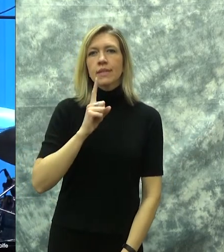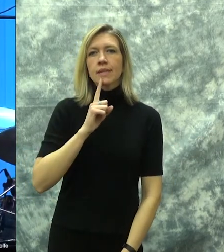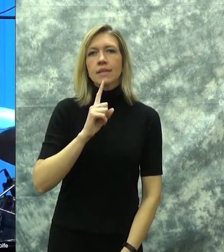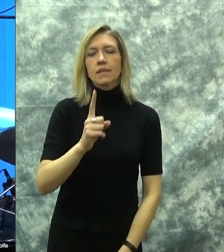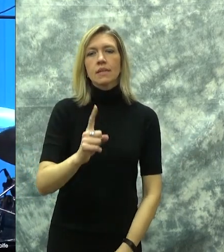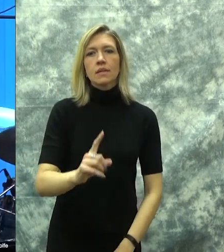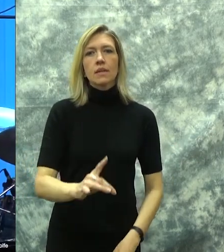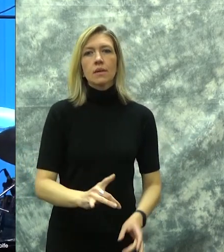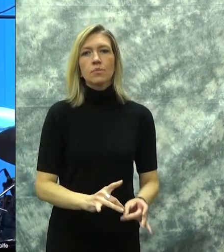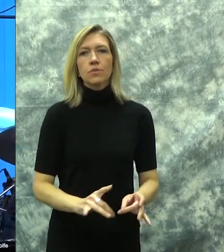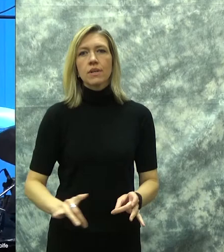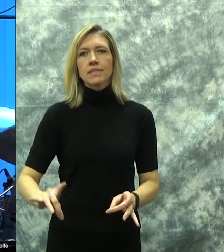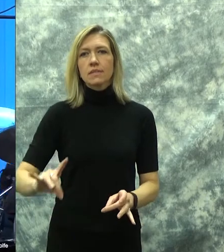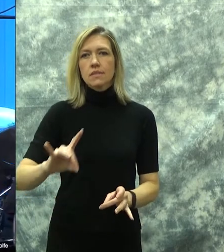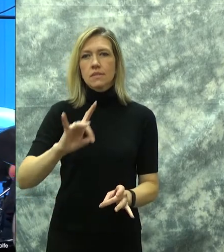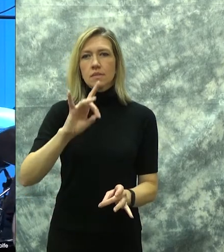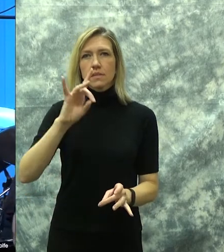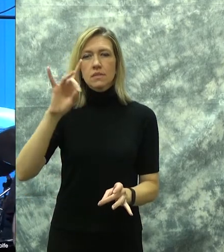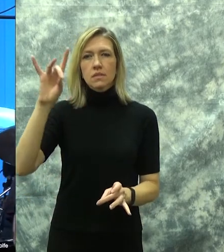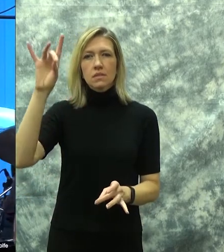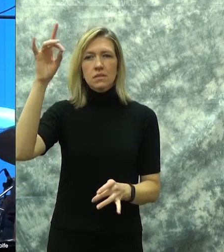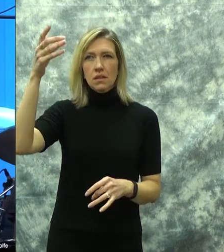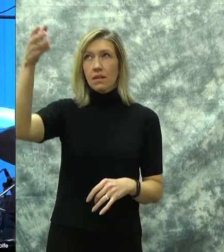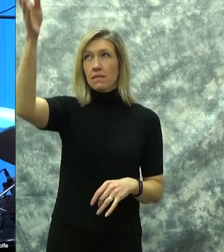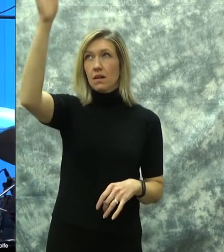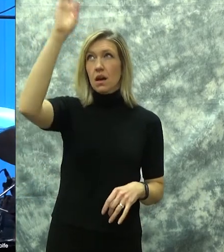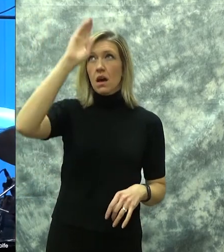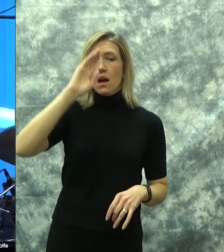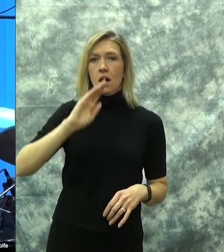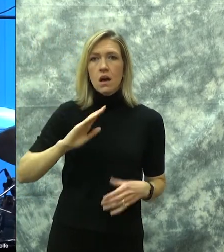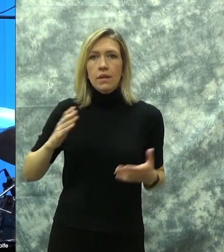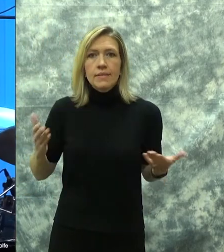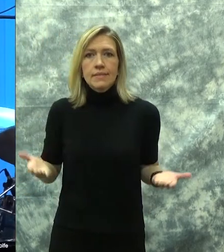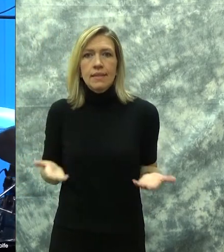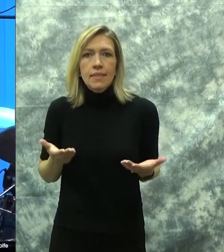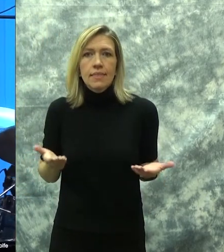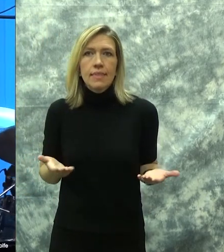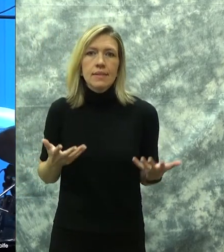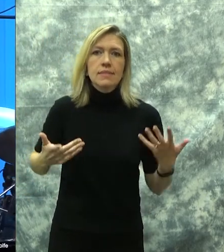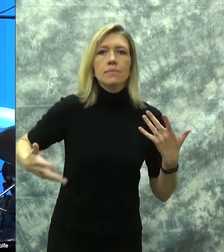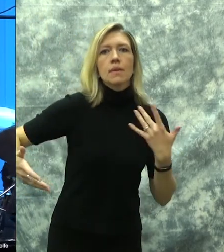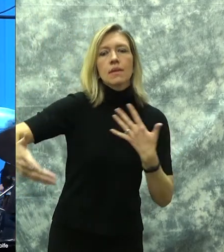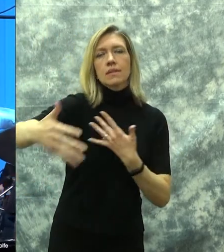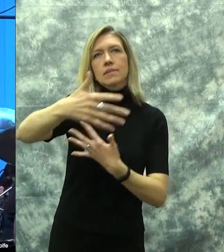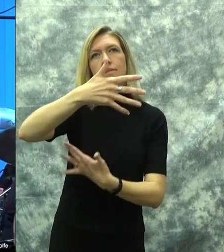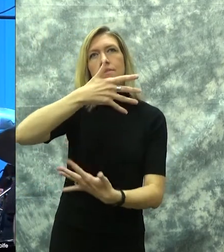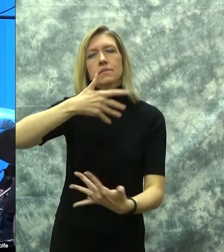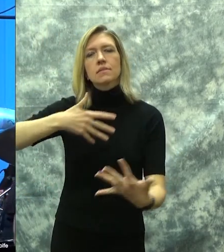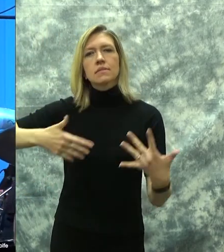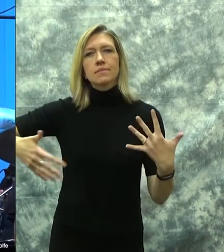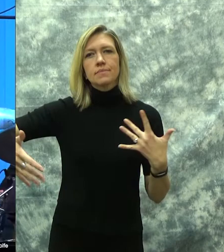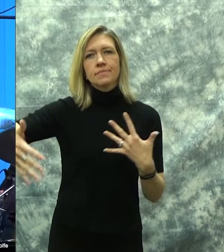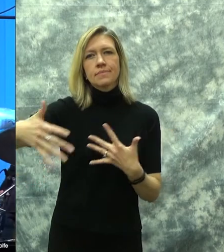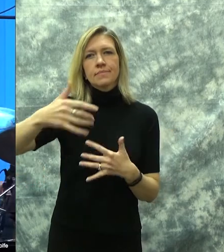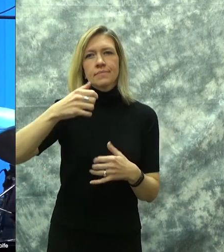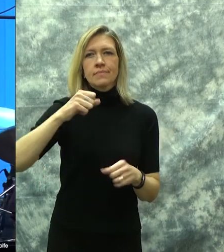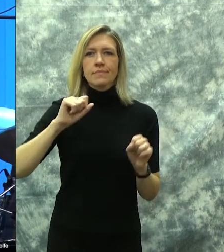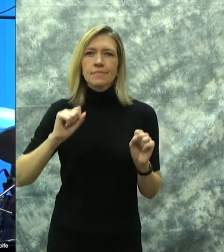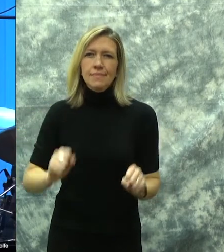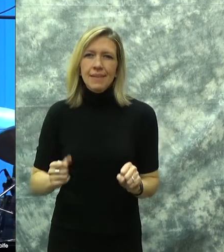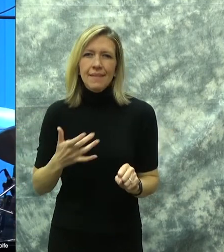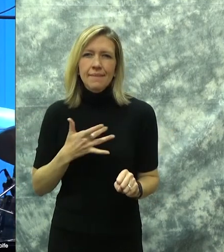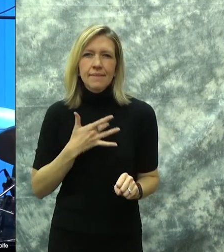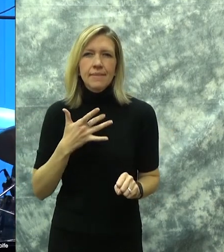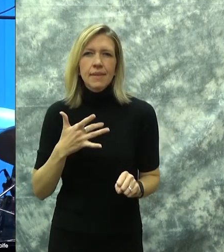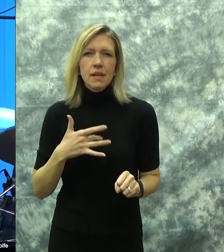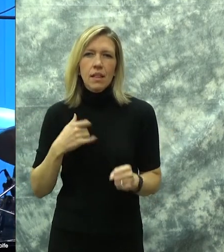Surely the presence of God is in this place. I can feel